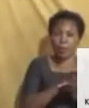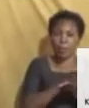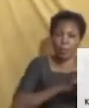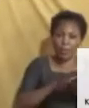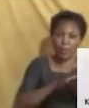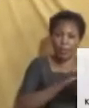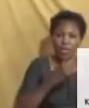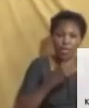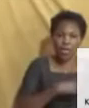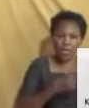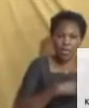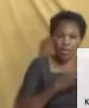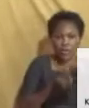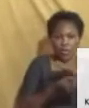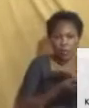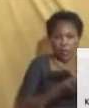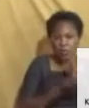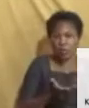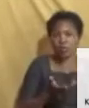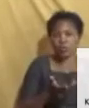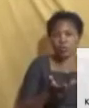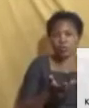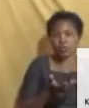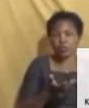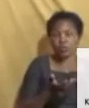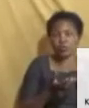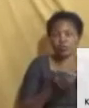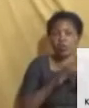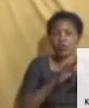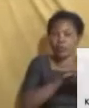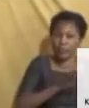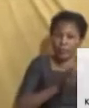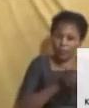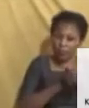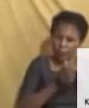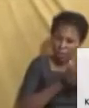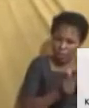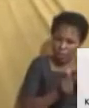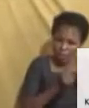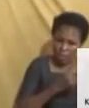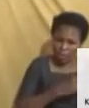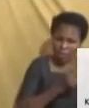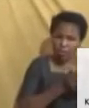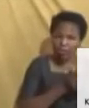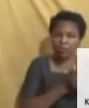English definition before we go to the legal definition.